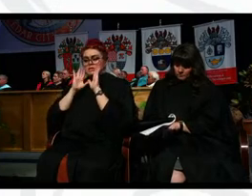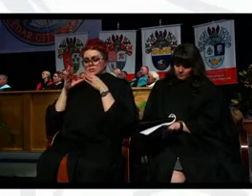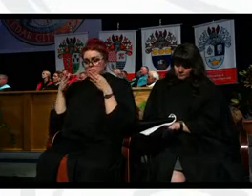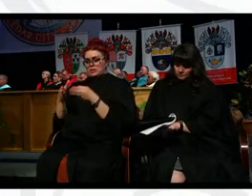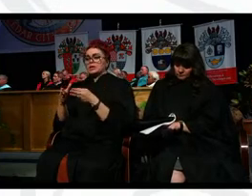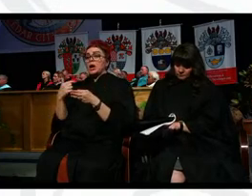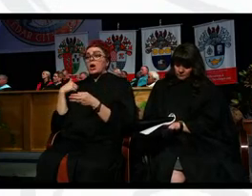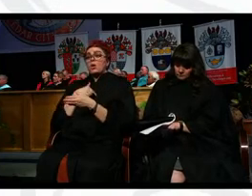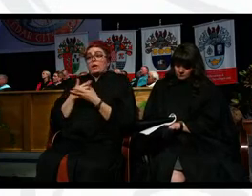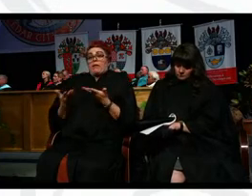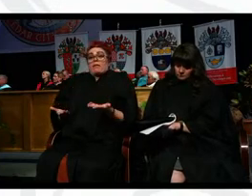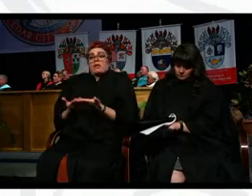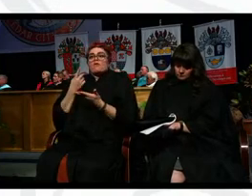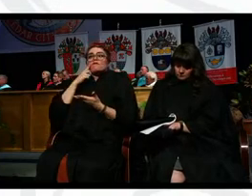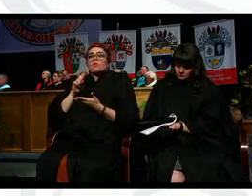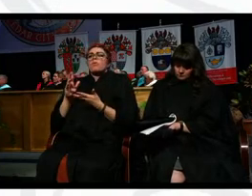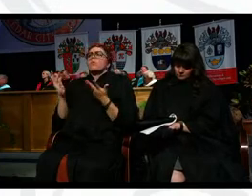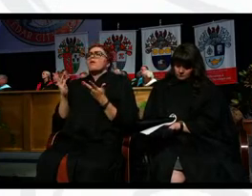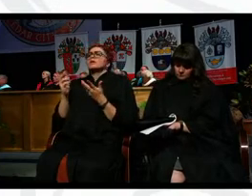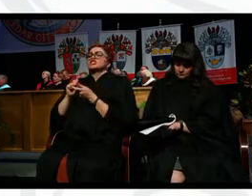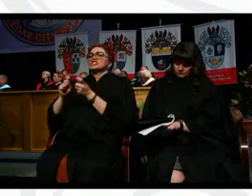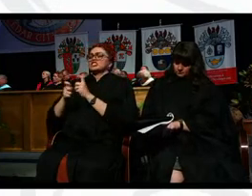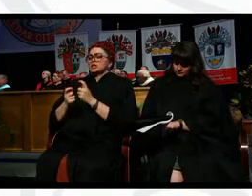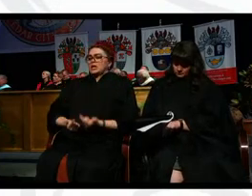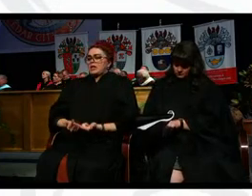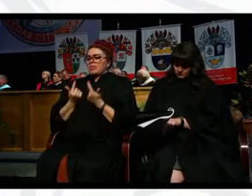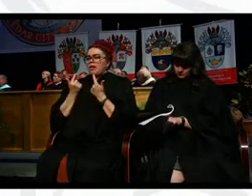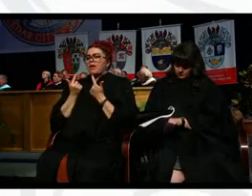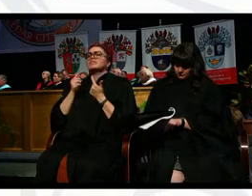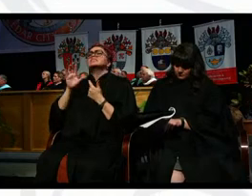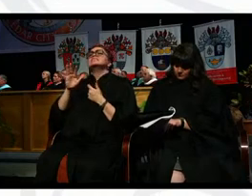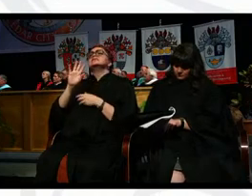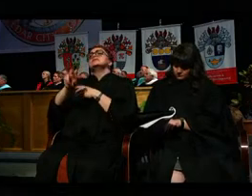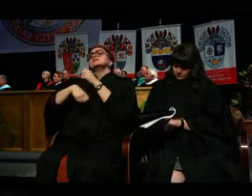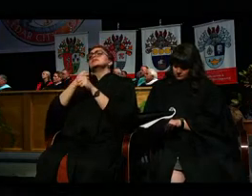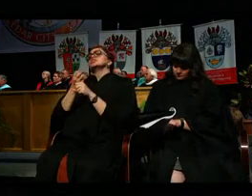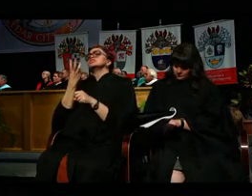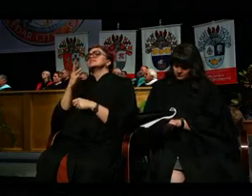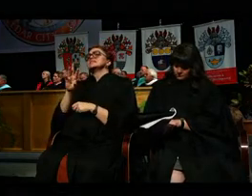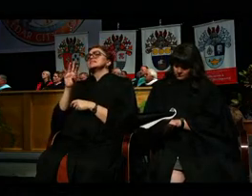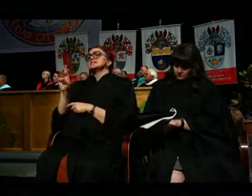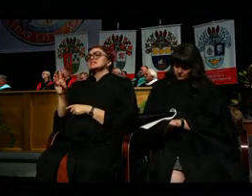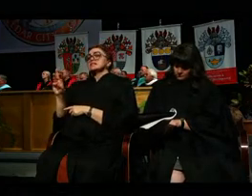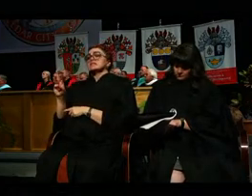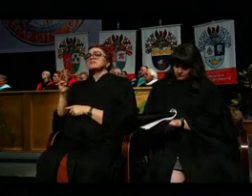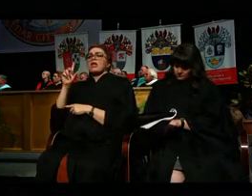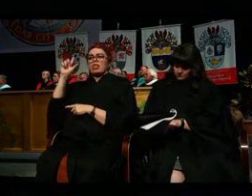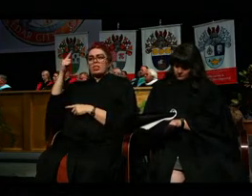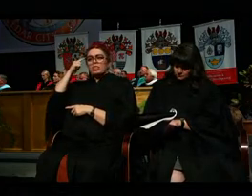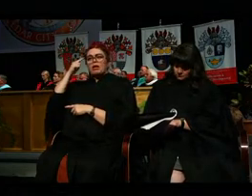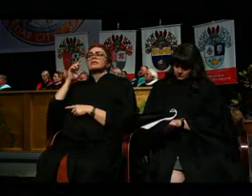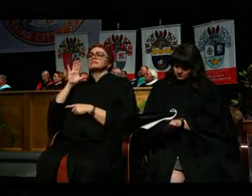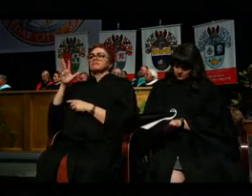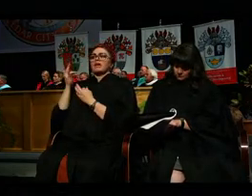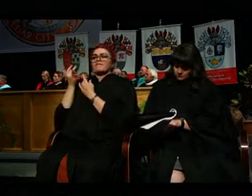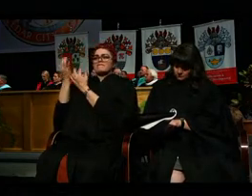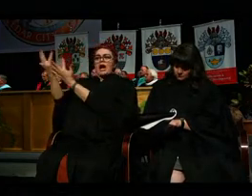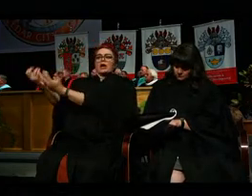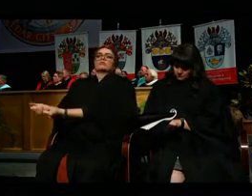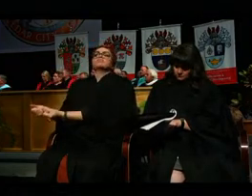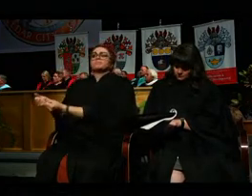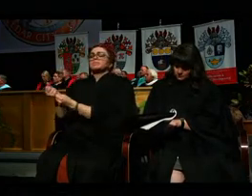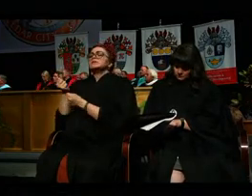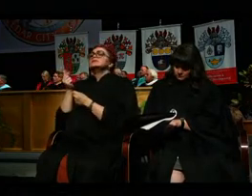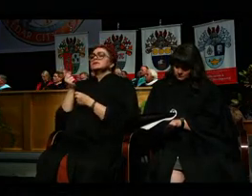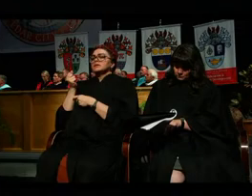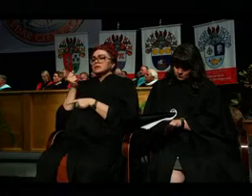change lives. In the fire of 1666 that leveled London, the world's most famous architect, Christopher